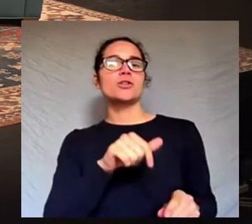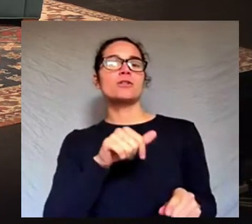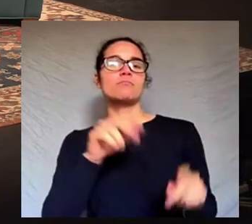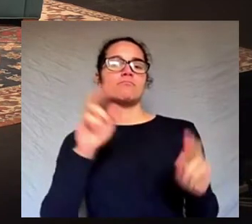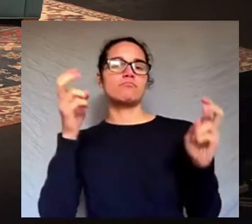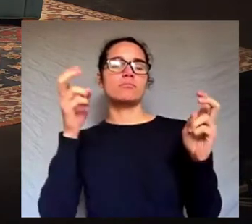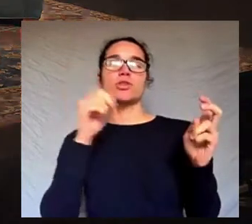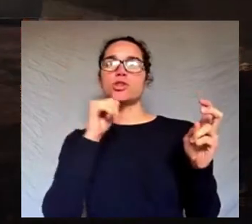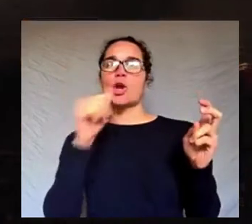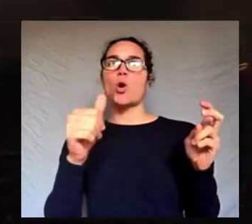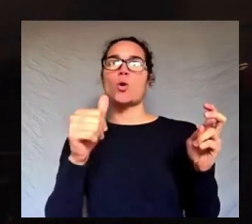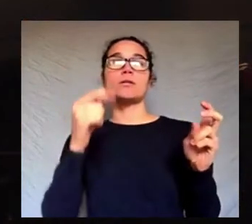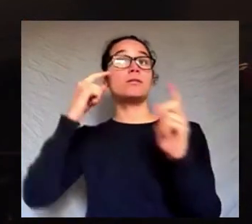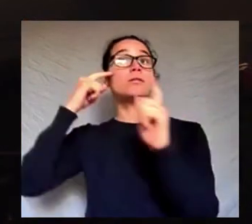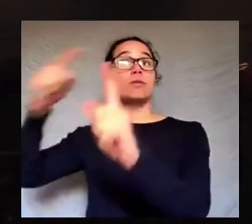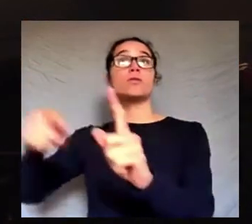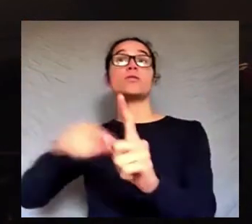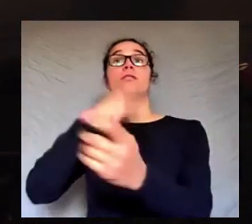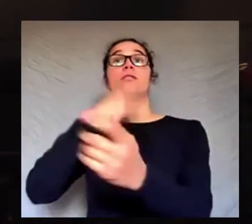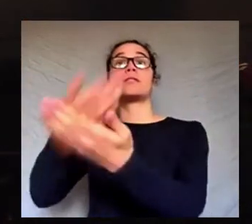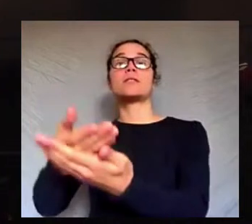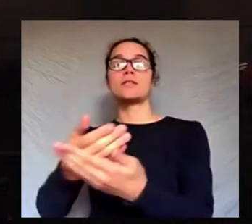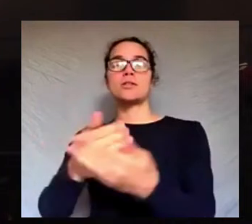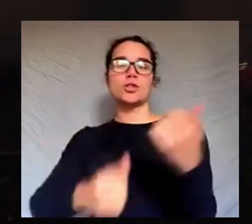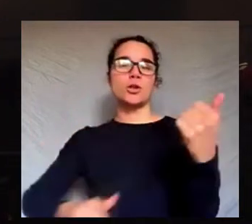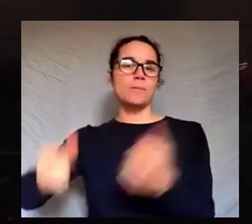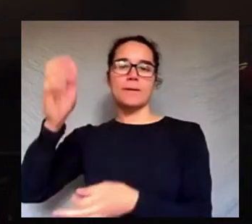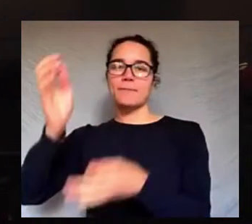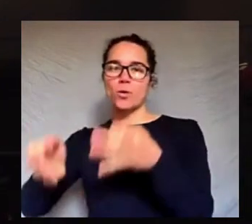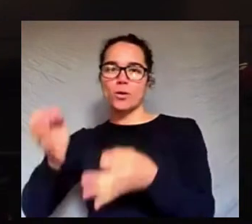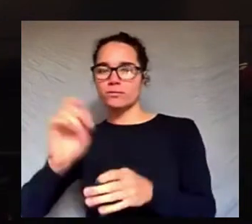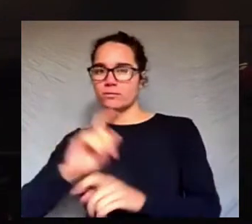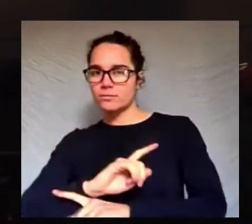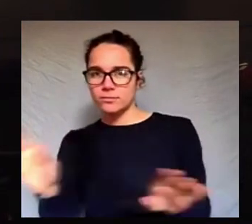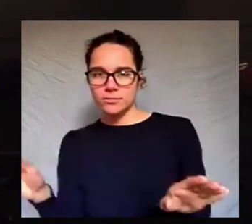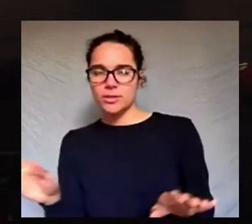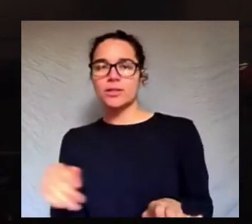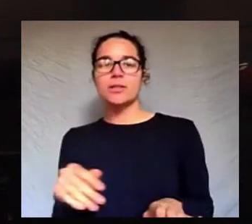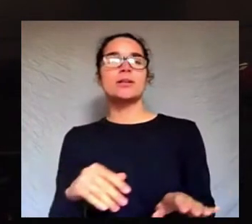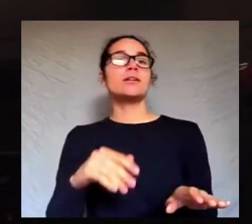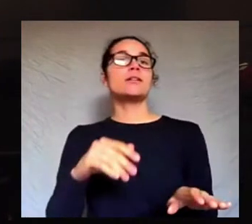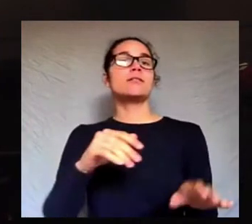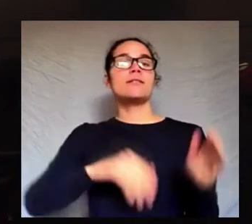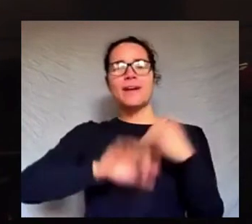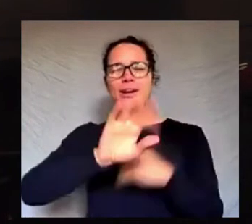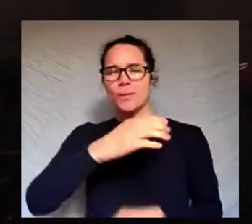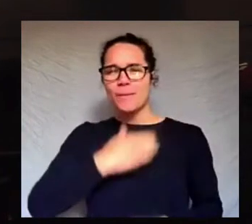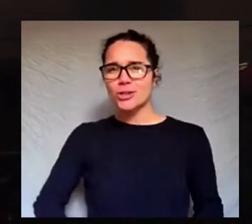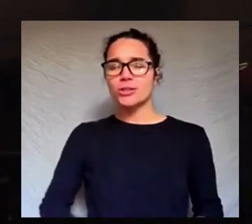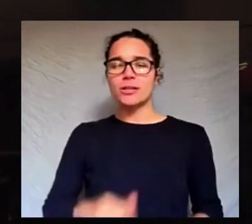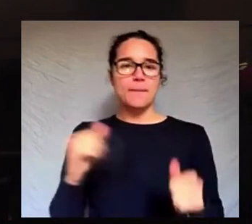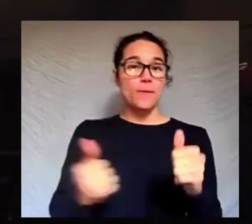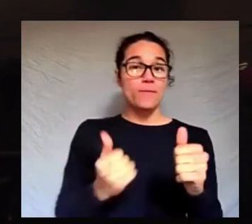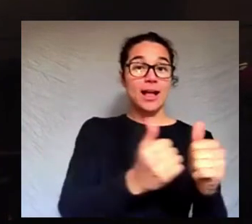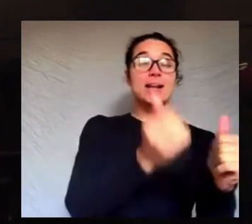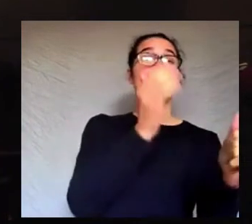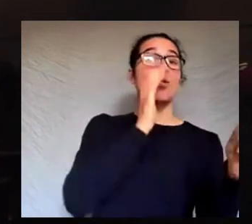Supreme Court, set out to find a point of passion and pursue that. And then you'll end up on the Supreme Court.